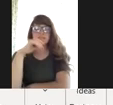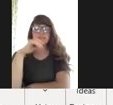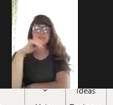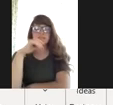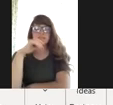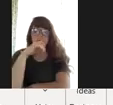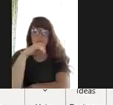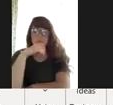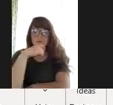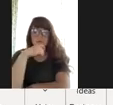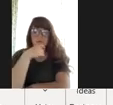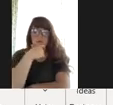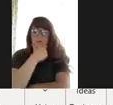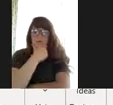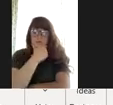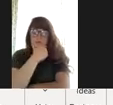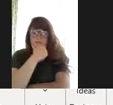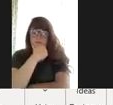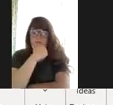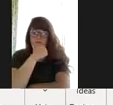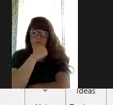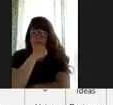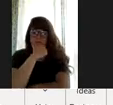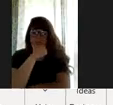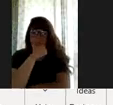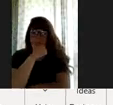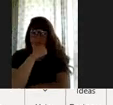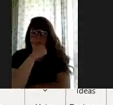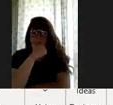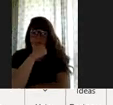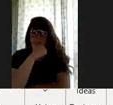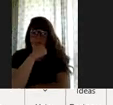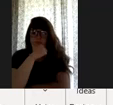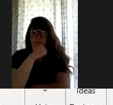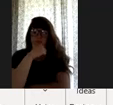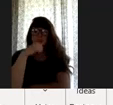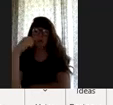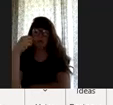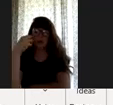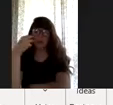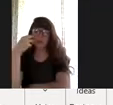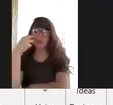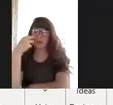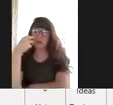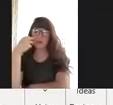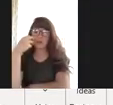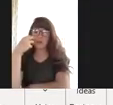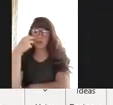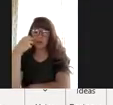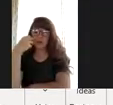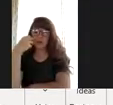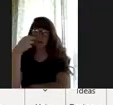break it down. Oh, yeah. Let me limit you enough because I don't want you to go so much in detail. I want you to think about the chart, you